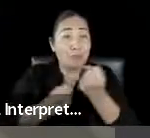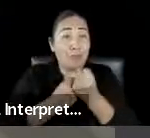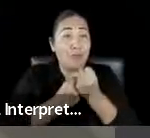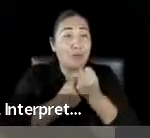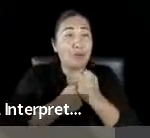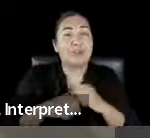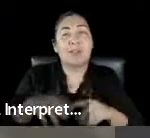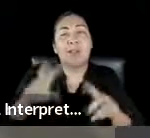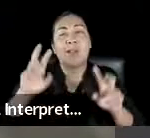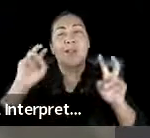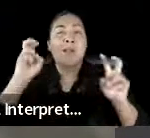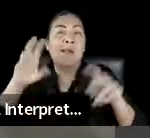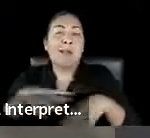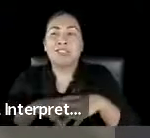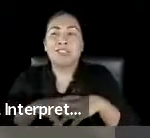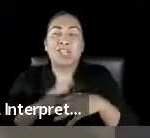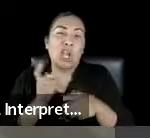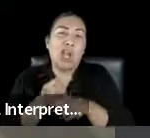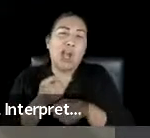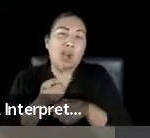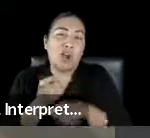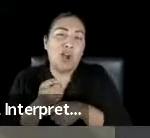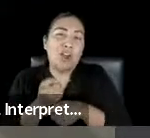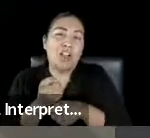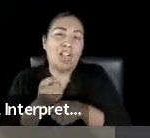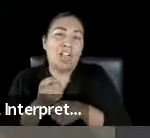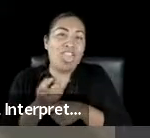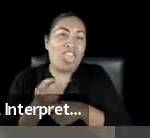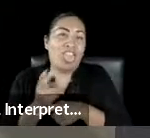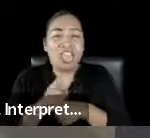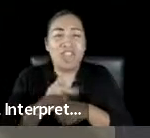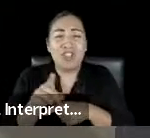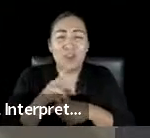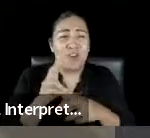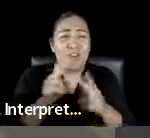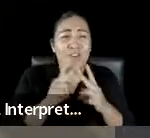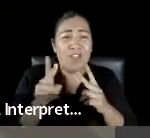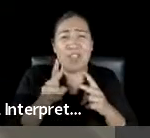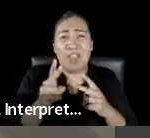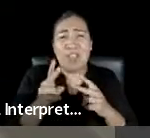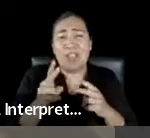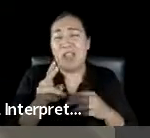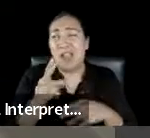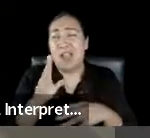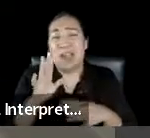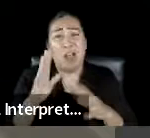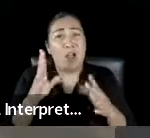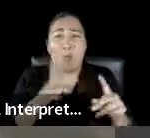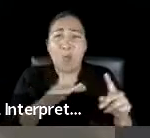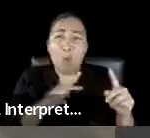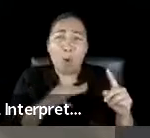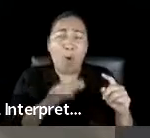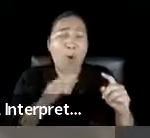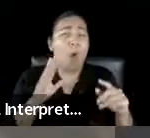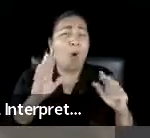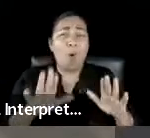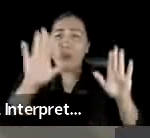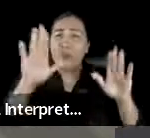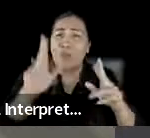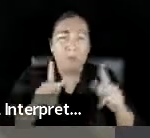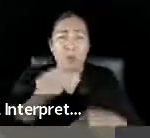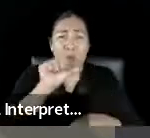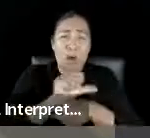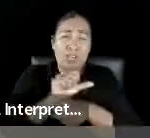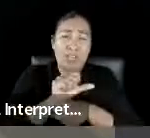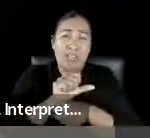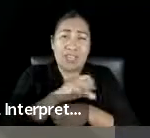like the butt end of a joke, and what I love is that you really honor, there are some wonderful people working in mental health who have dedicated their lives